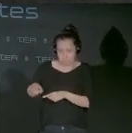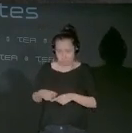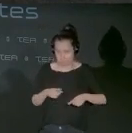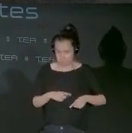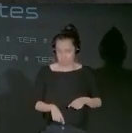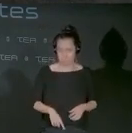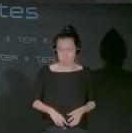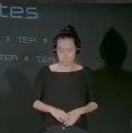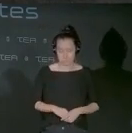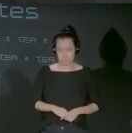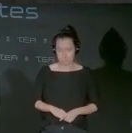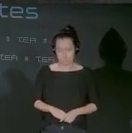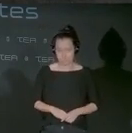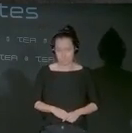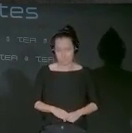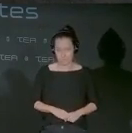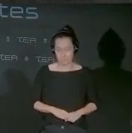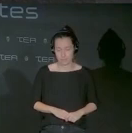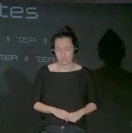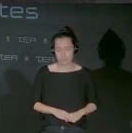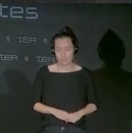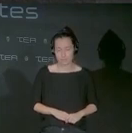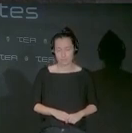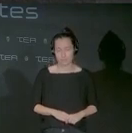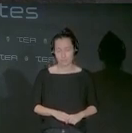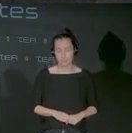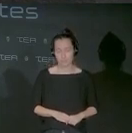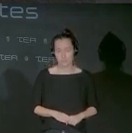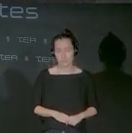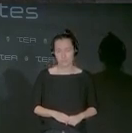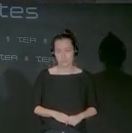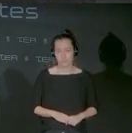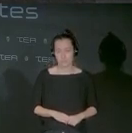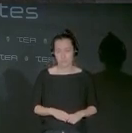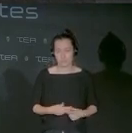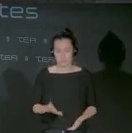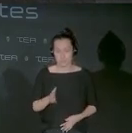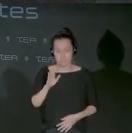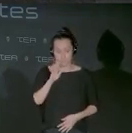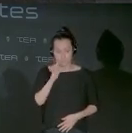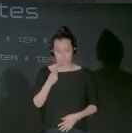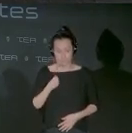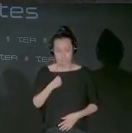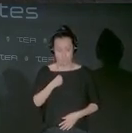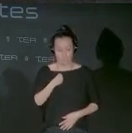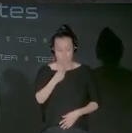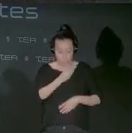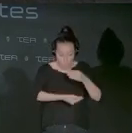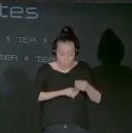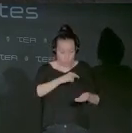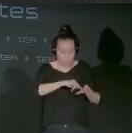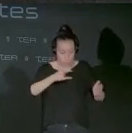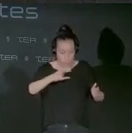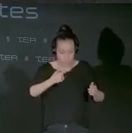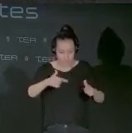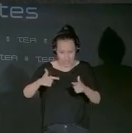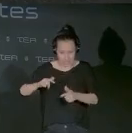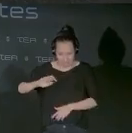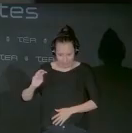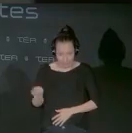the technology that the video game sector has been using for quite some time and further sophisticated.